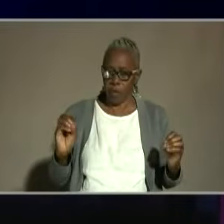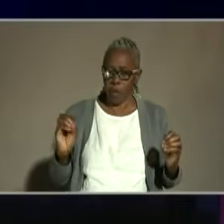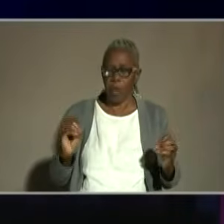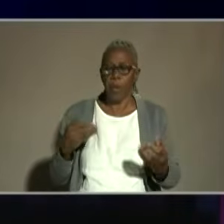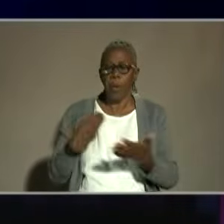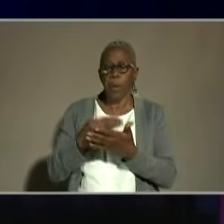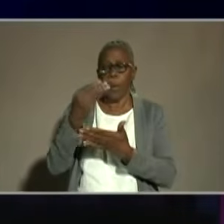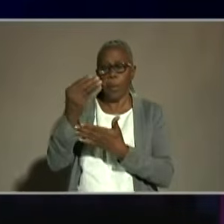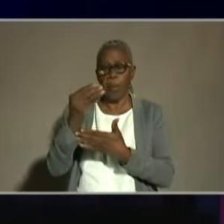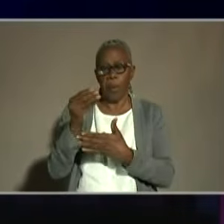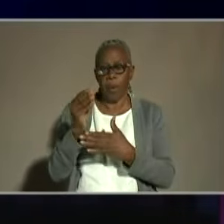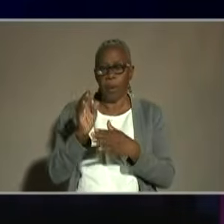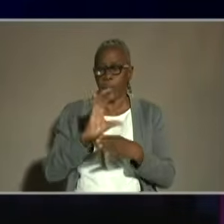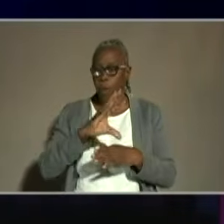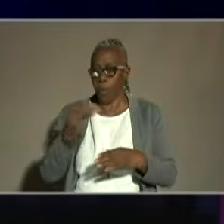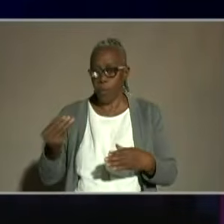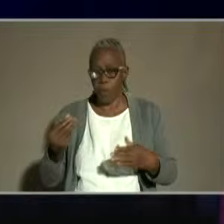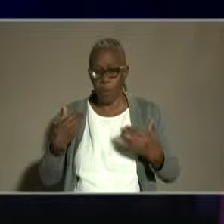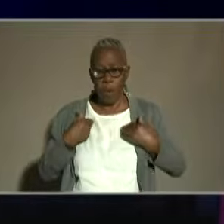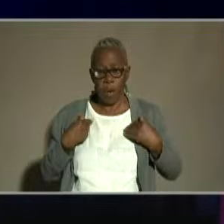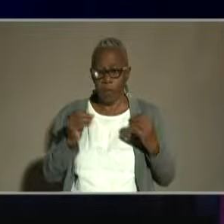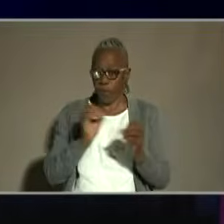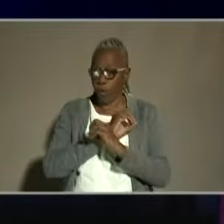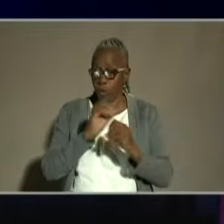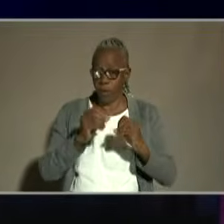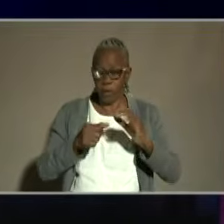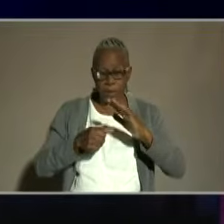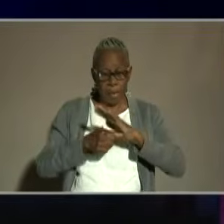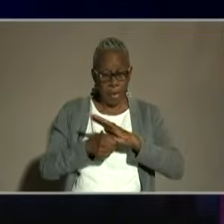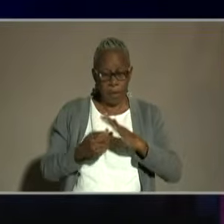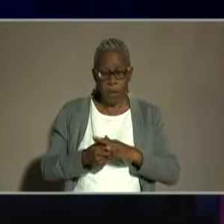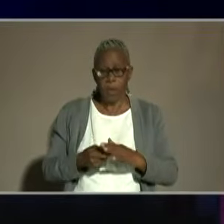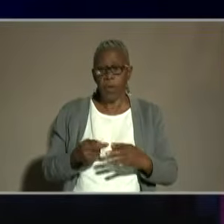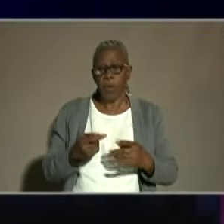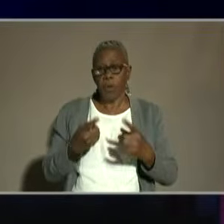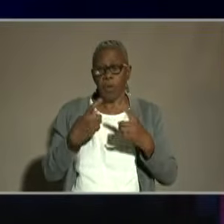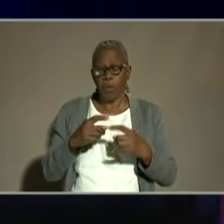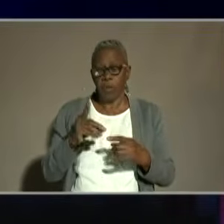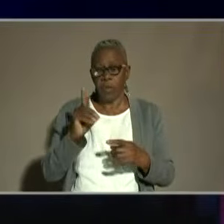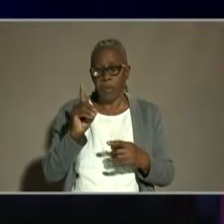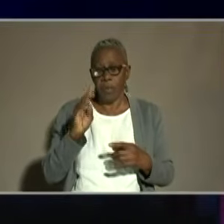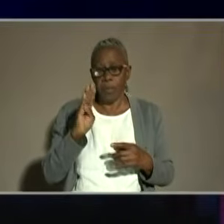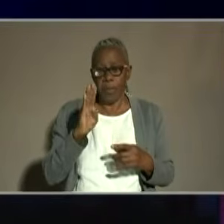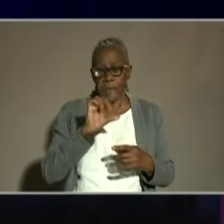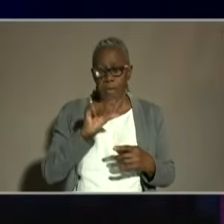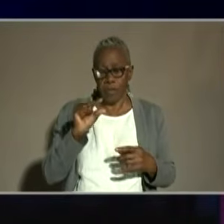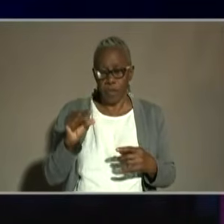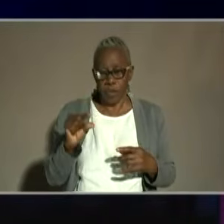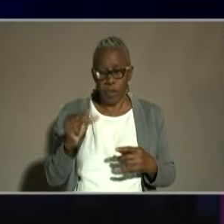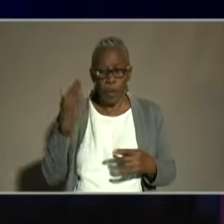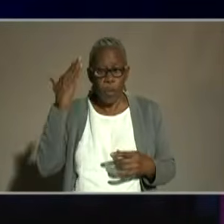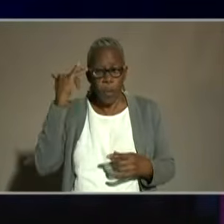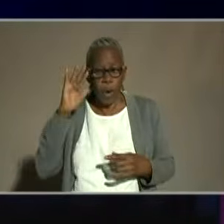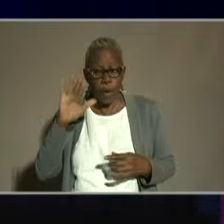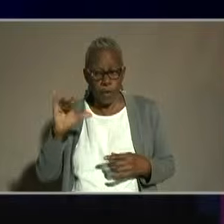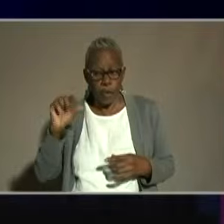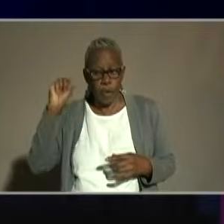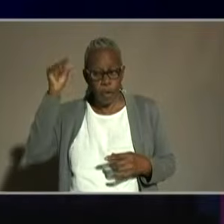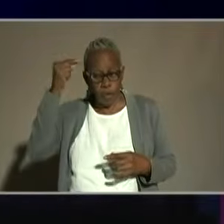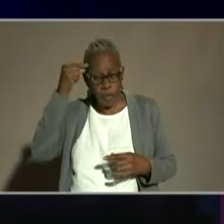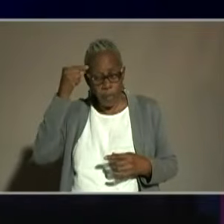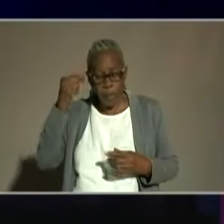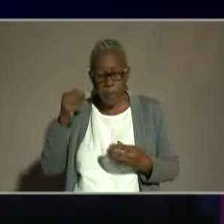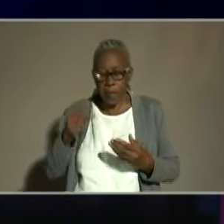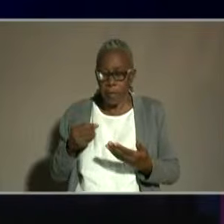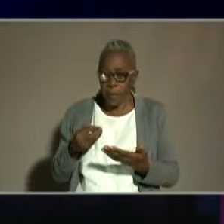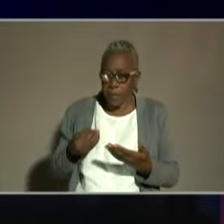company. And we have nothing to hide on when it comes to DBNG. I would say, why is your government, having spent $200 million